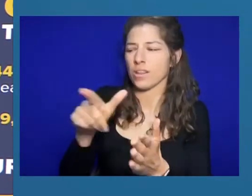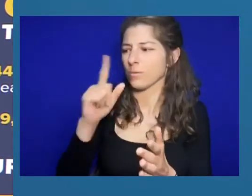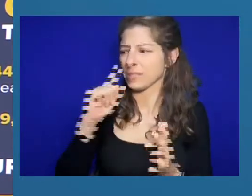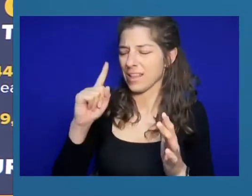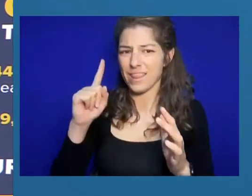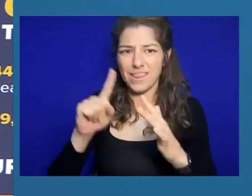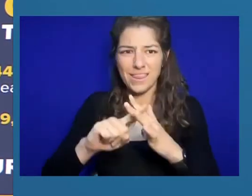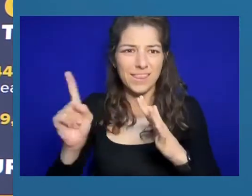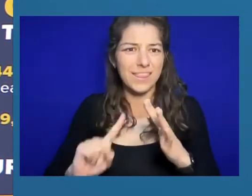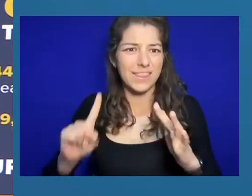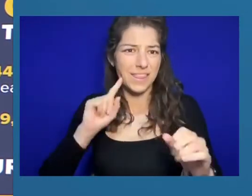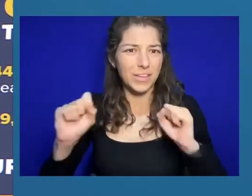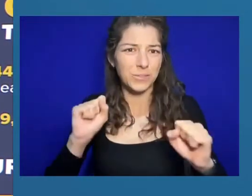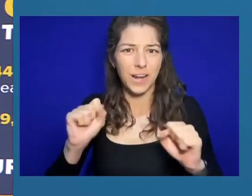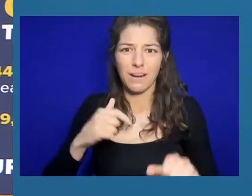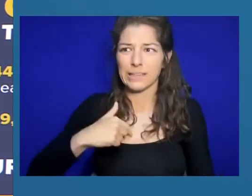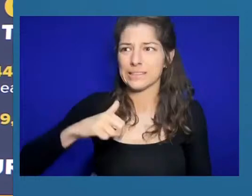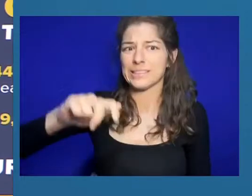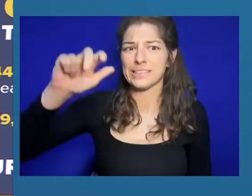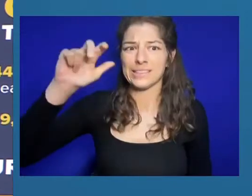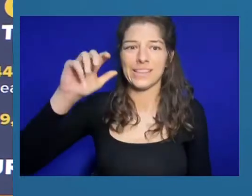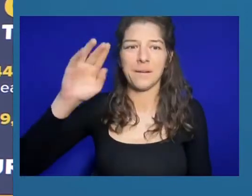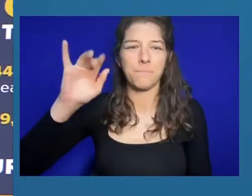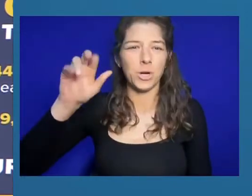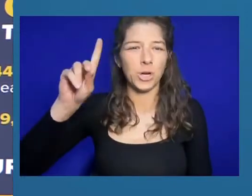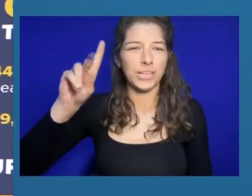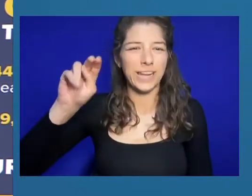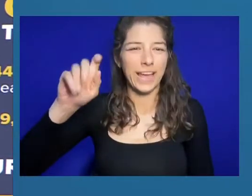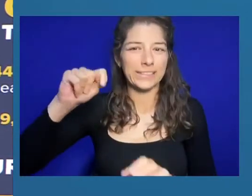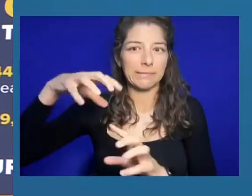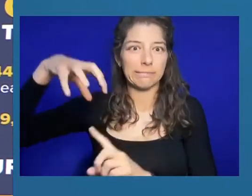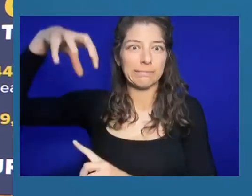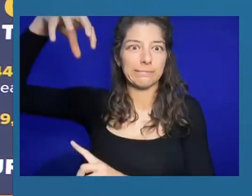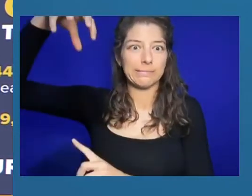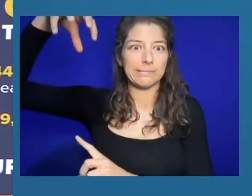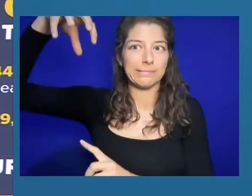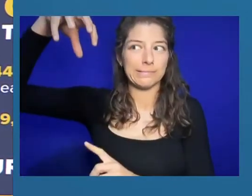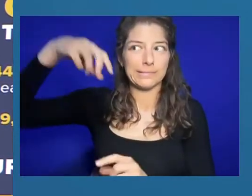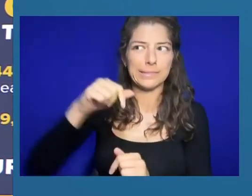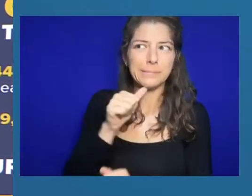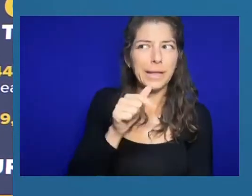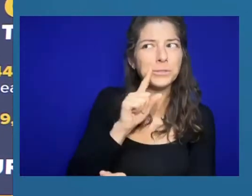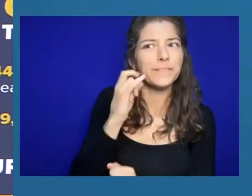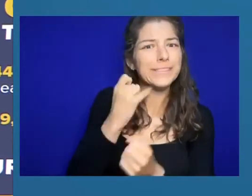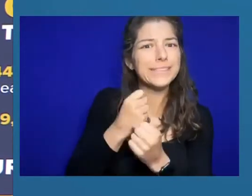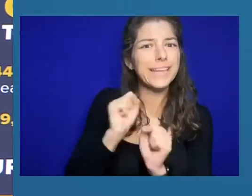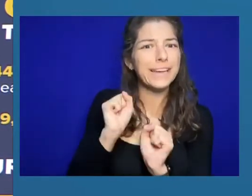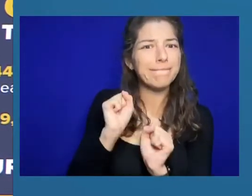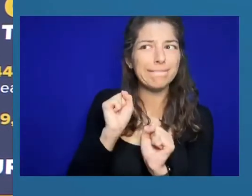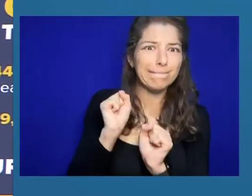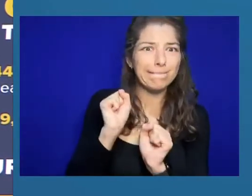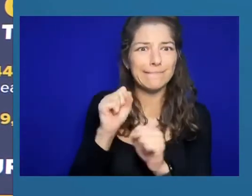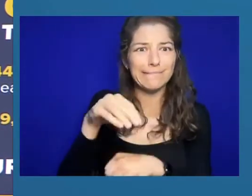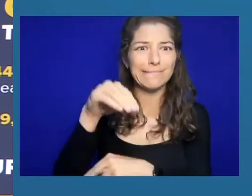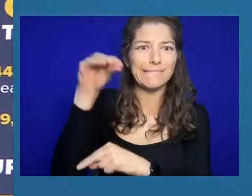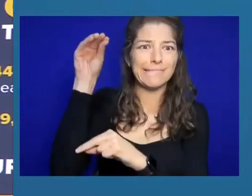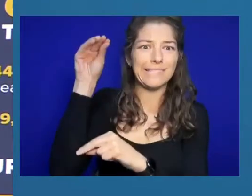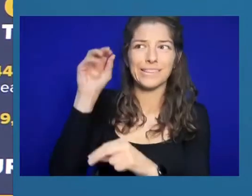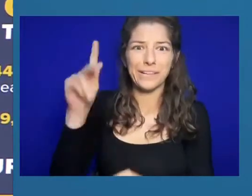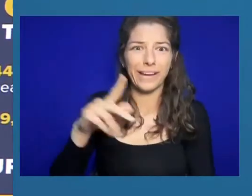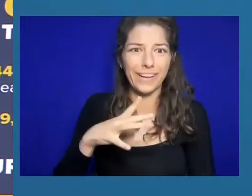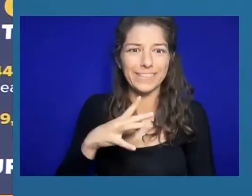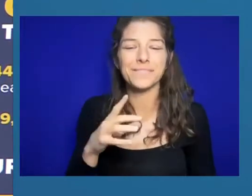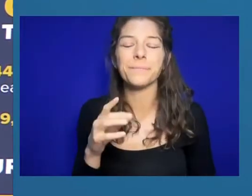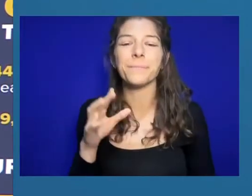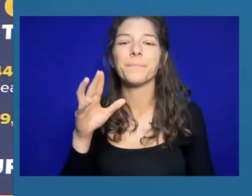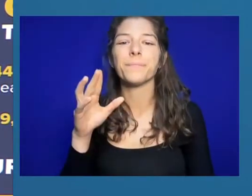lightning, and they had me going up in that little bird nest. I was like, I'm not sure this is very smart, but okay. But also,